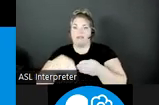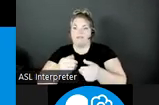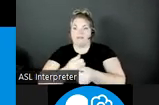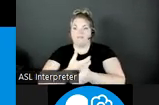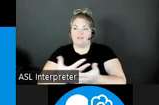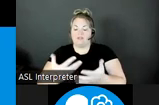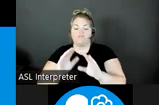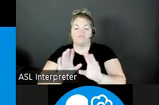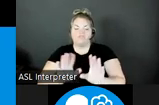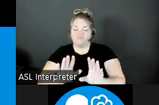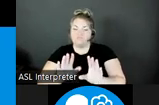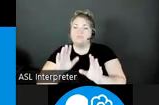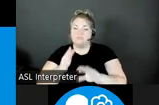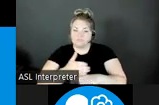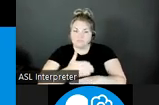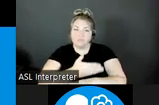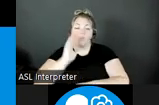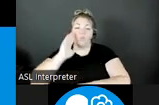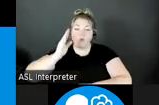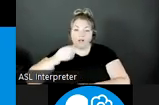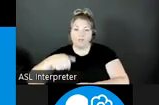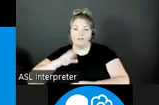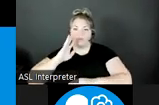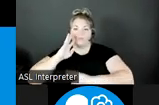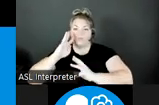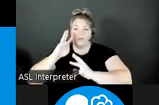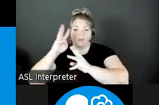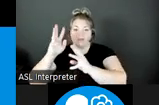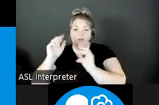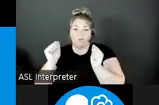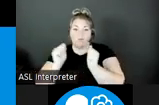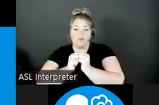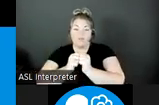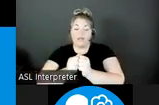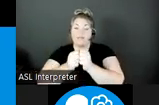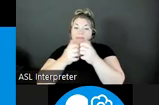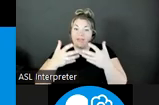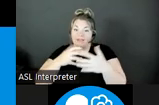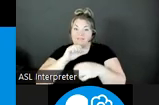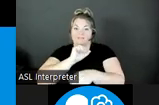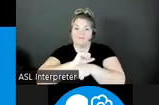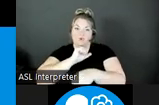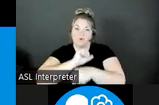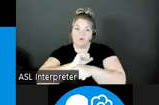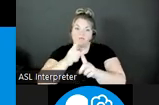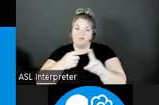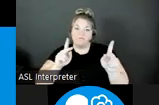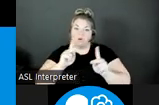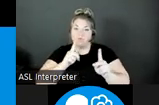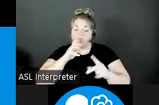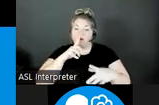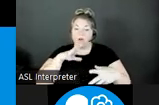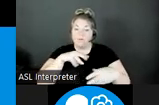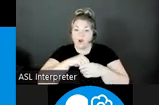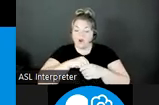anything. The plan was created with lots of work from folks who were a part